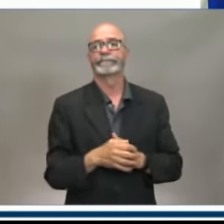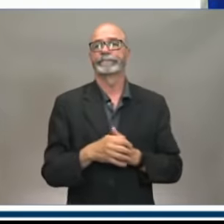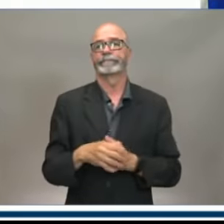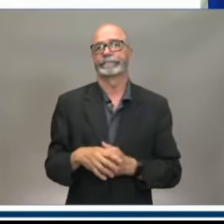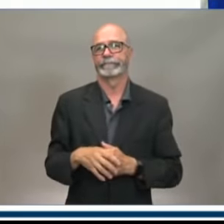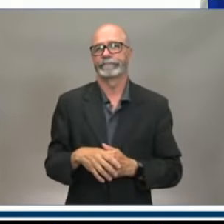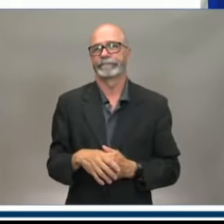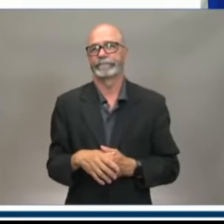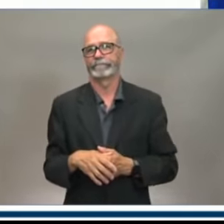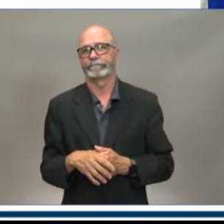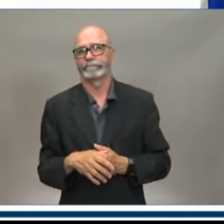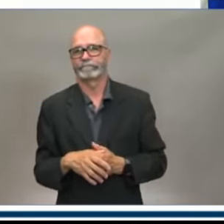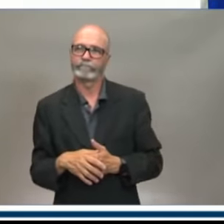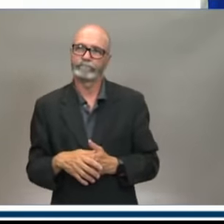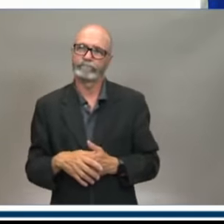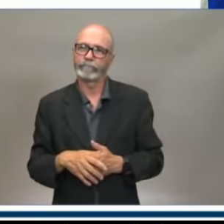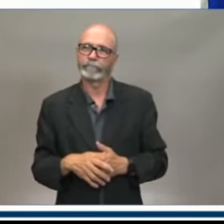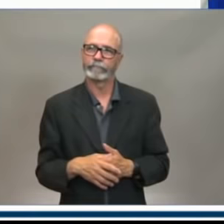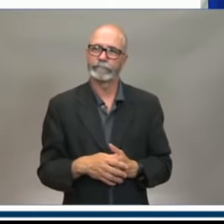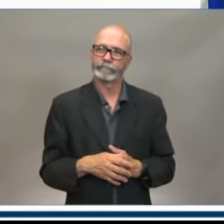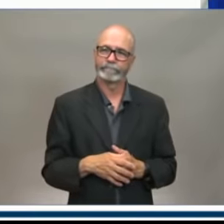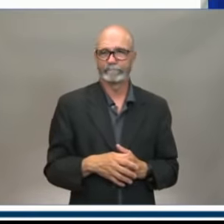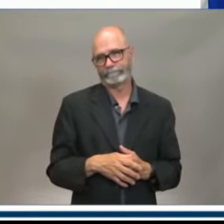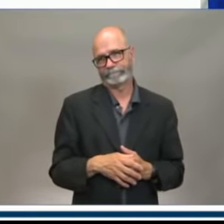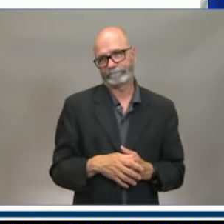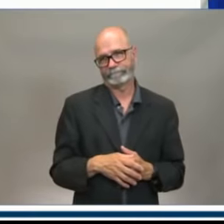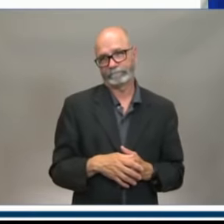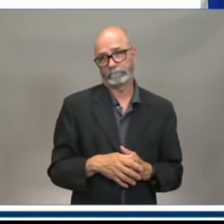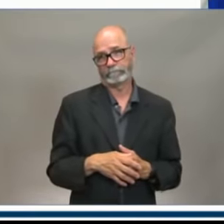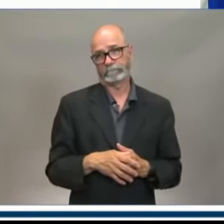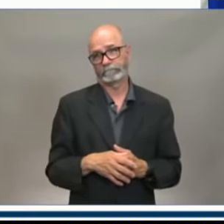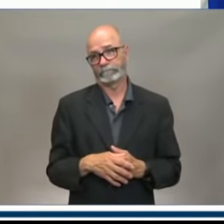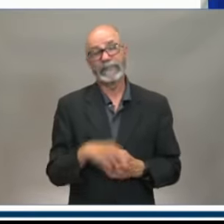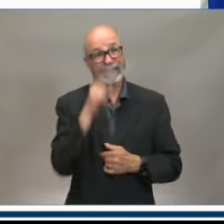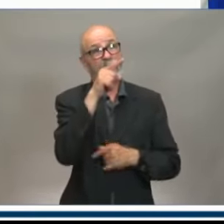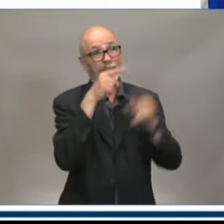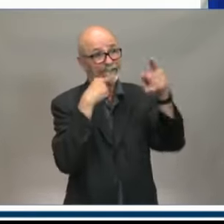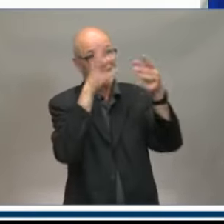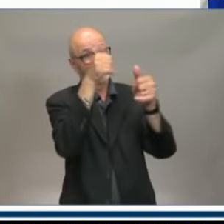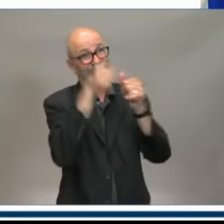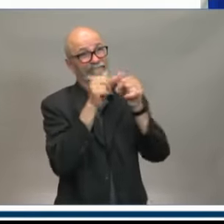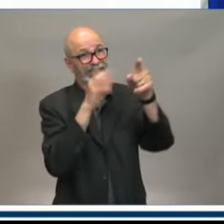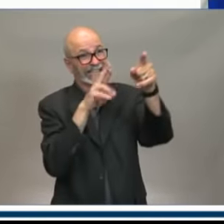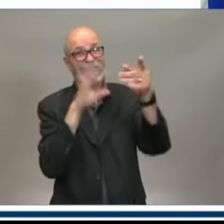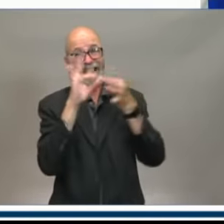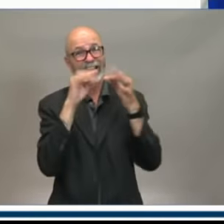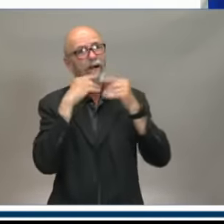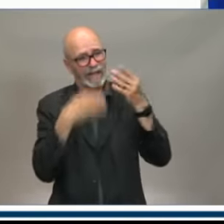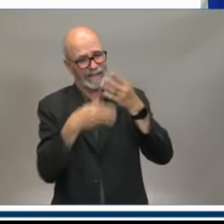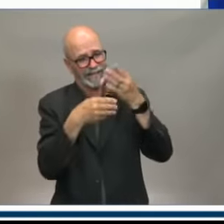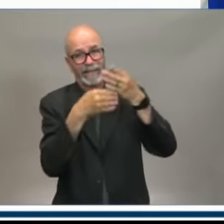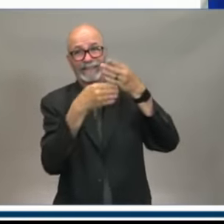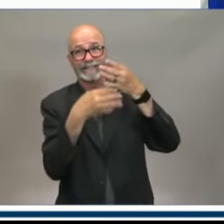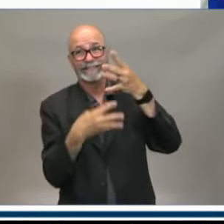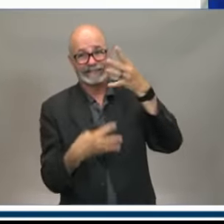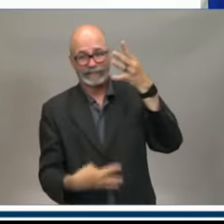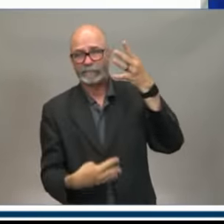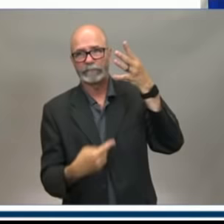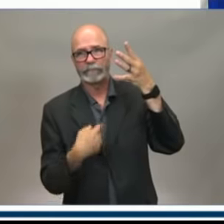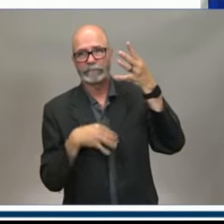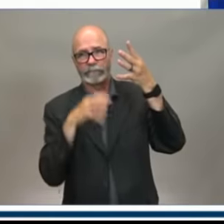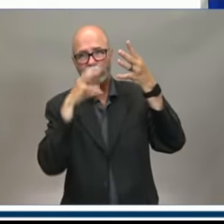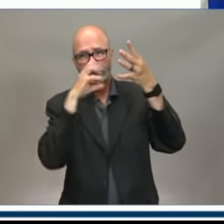My question has to do with this new list. I'm not sure if I heard it correctly, but I believe that one of the symptoms